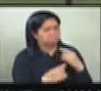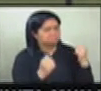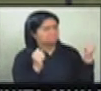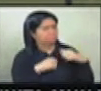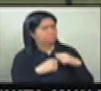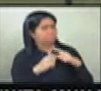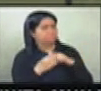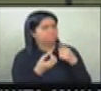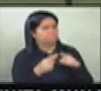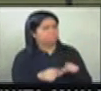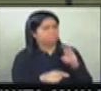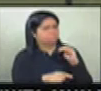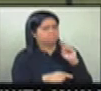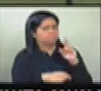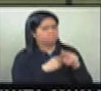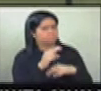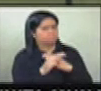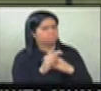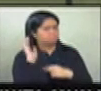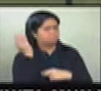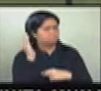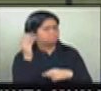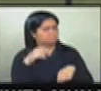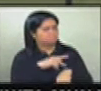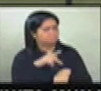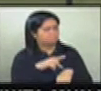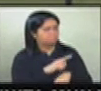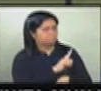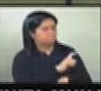gaganapin ang Miss Universe pageant dito sa ating bansa.